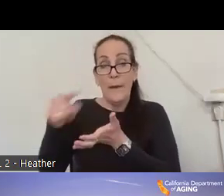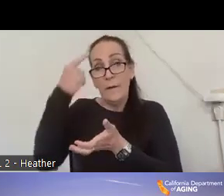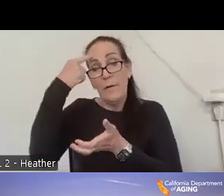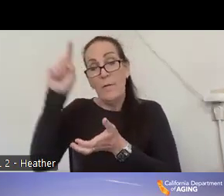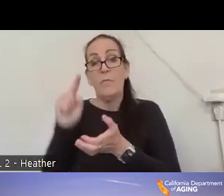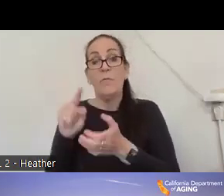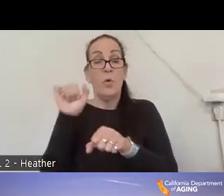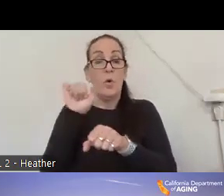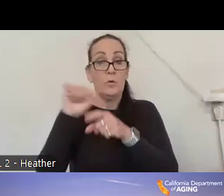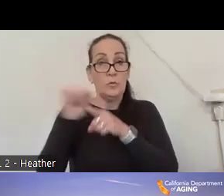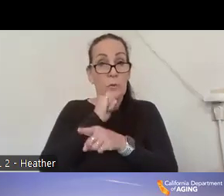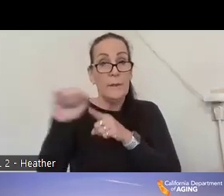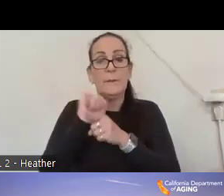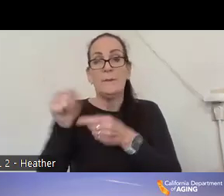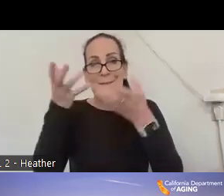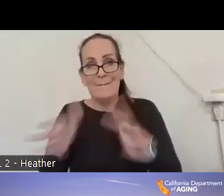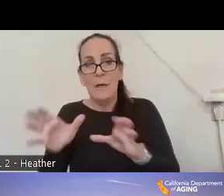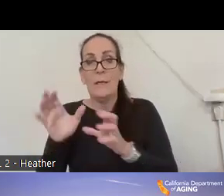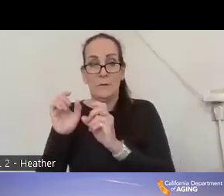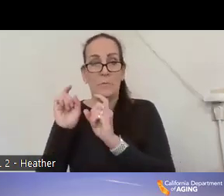And most of them were able to earn up to